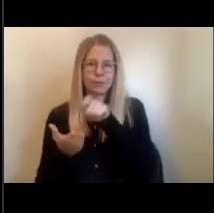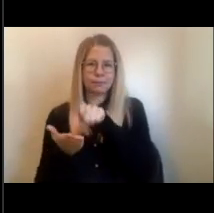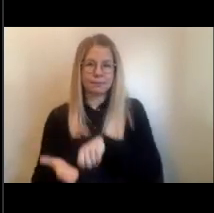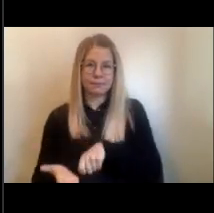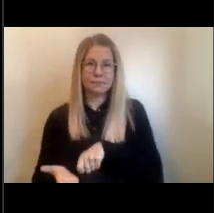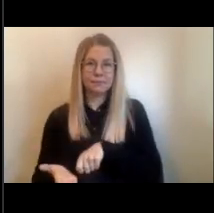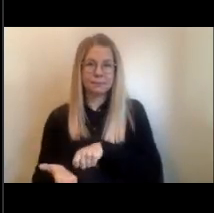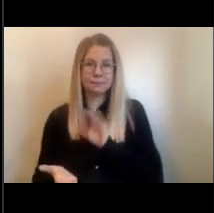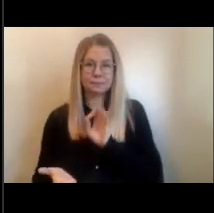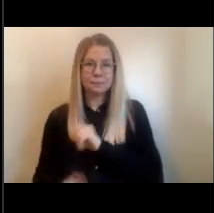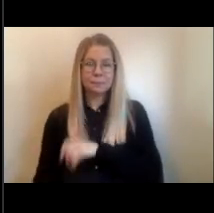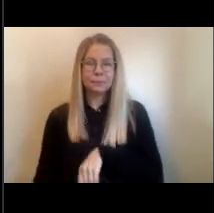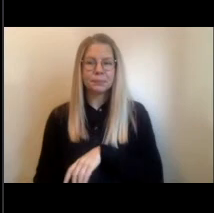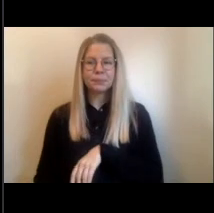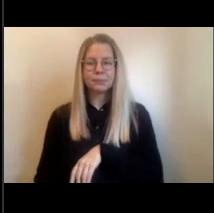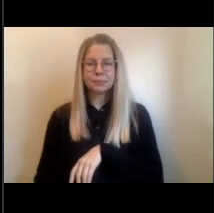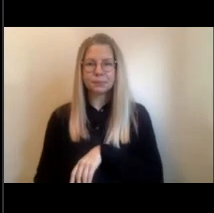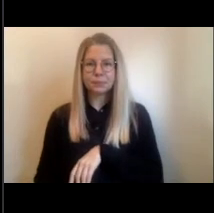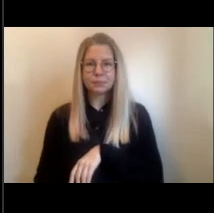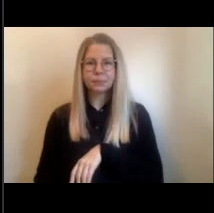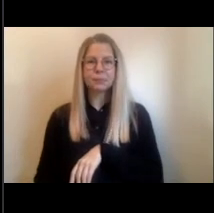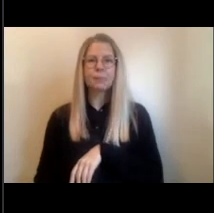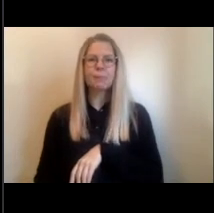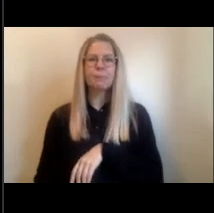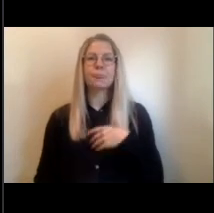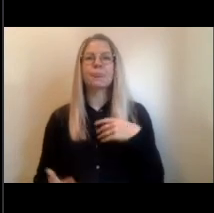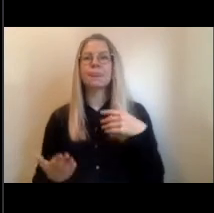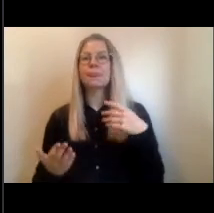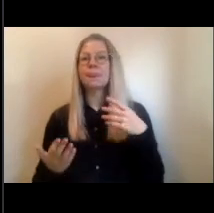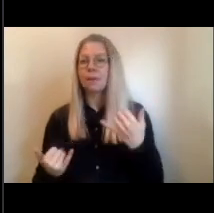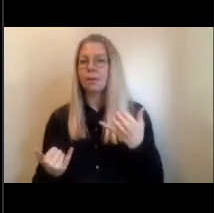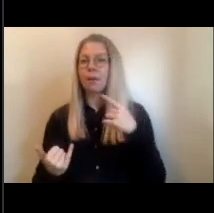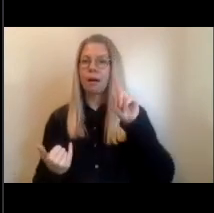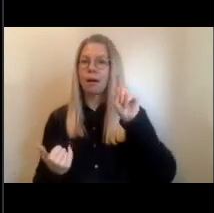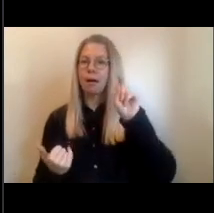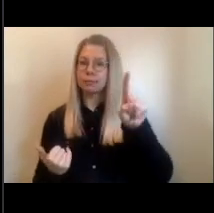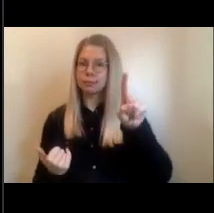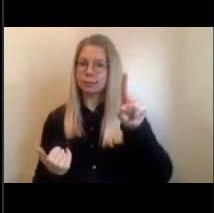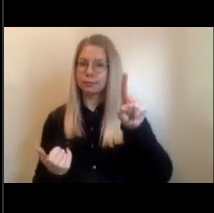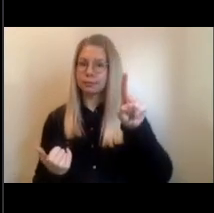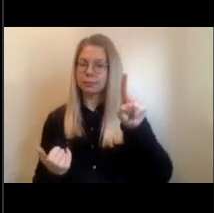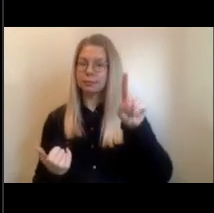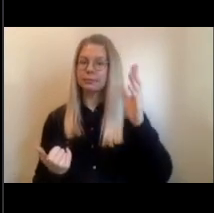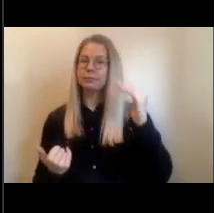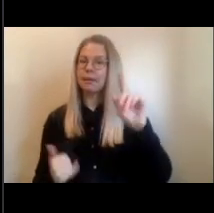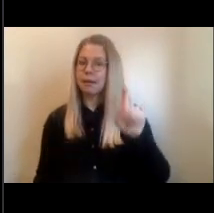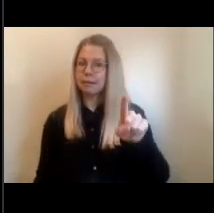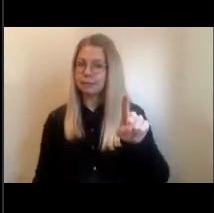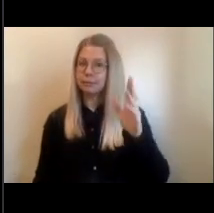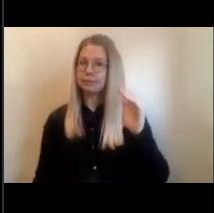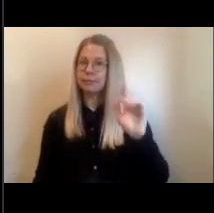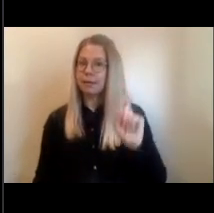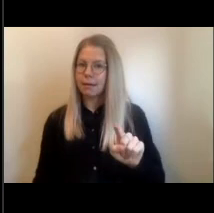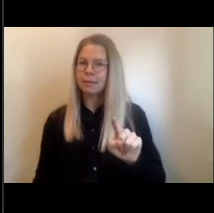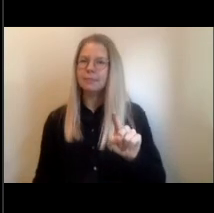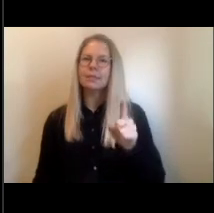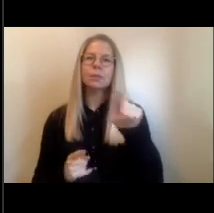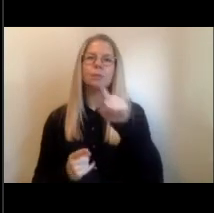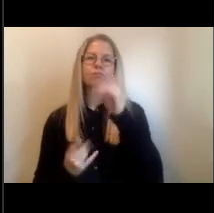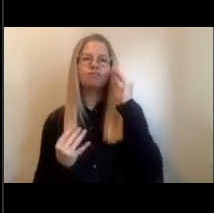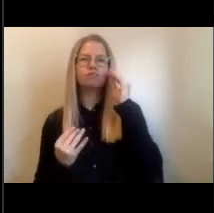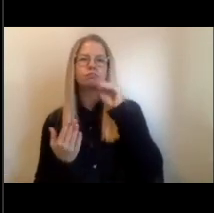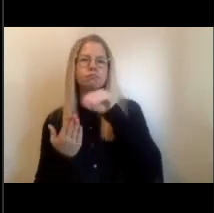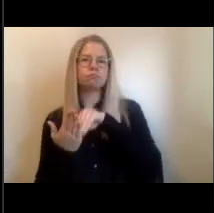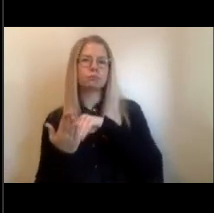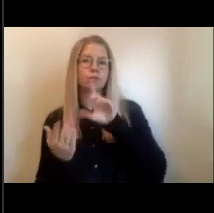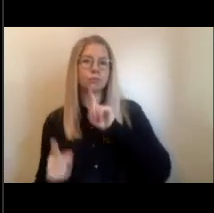I'm going to ask you a series of questions. I want you to think about the answers and just kind of jot down the answers.